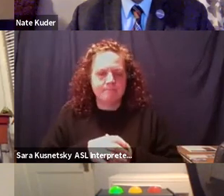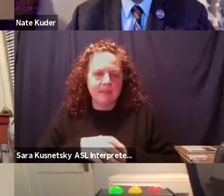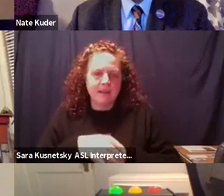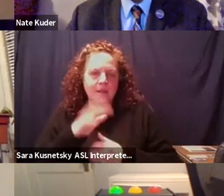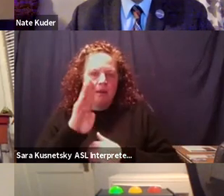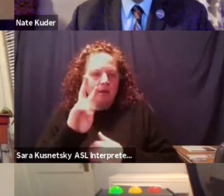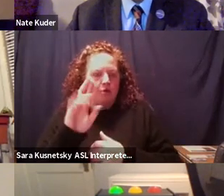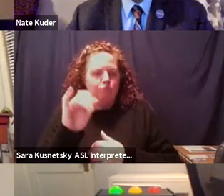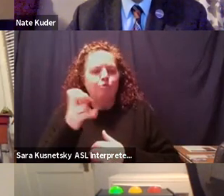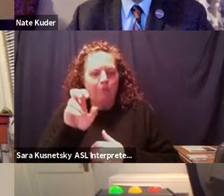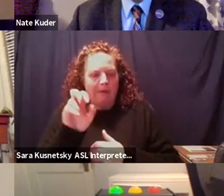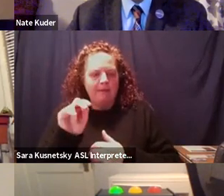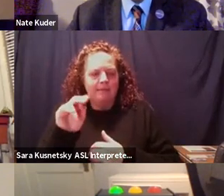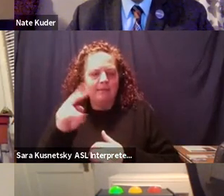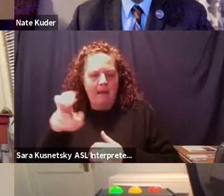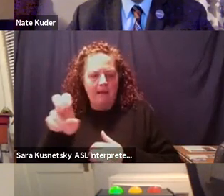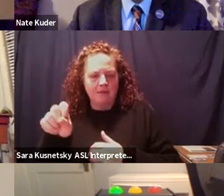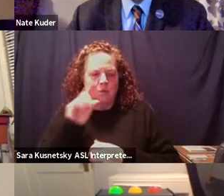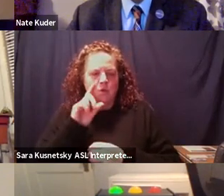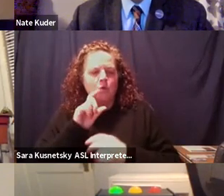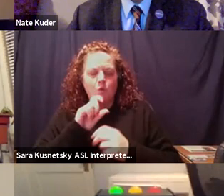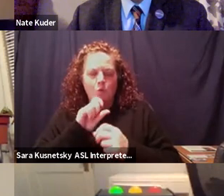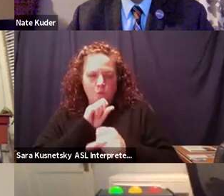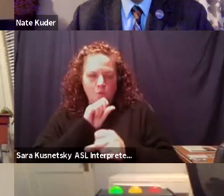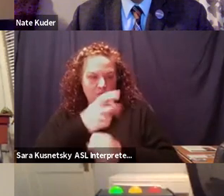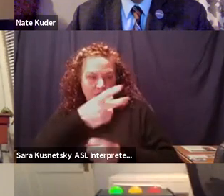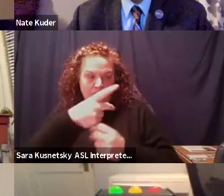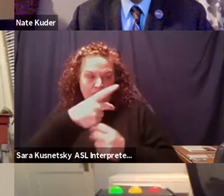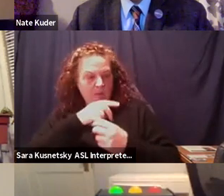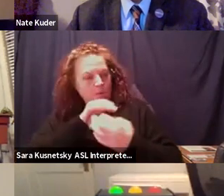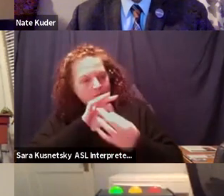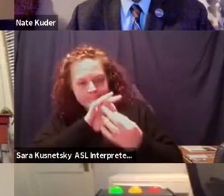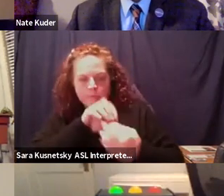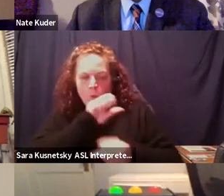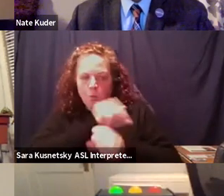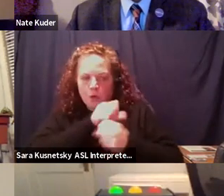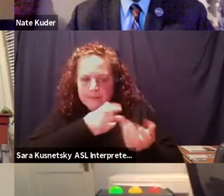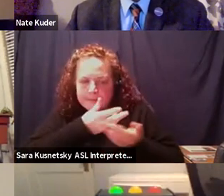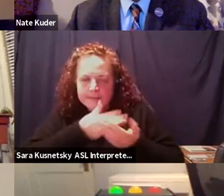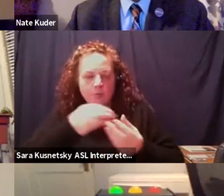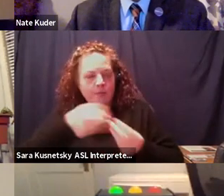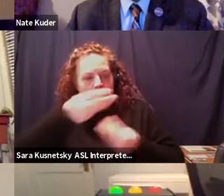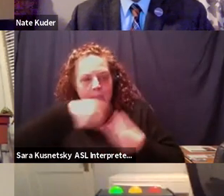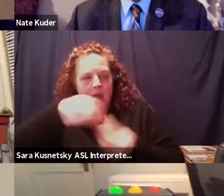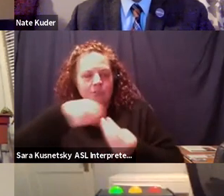and we've done a lot of work with Brighton High School and their budget and head of school, Andrew Bott.